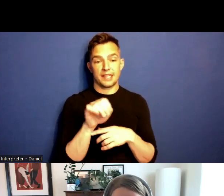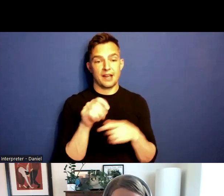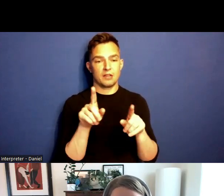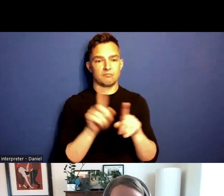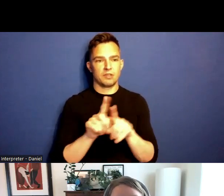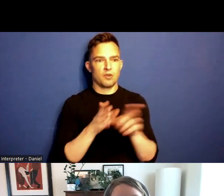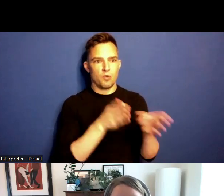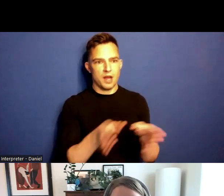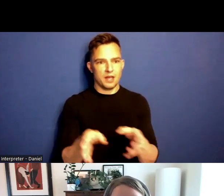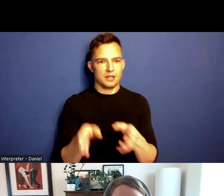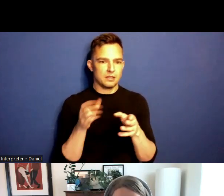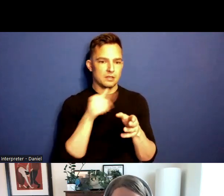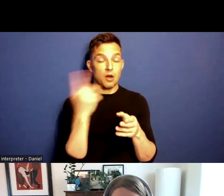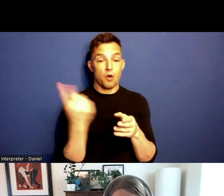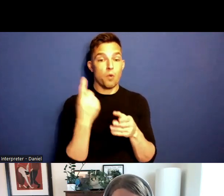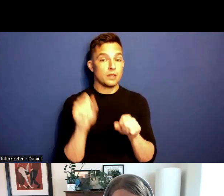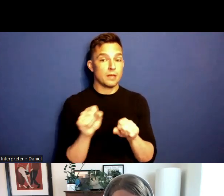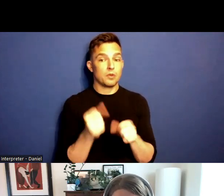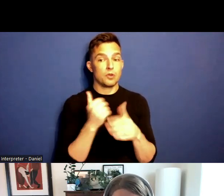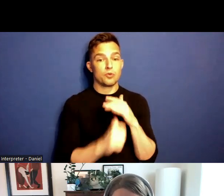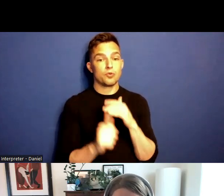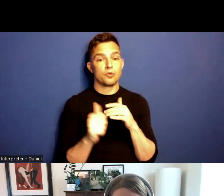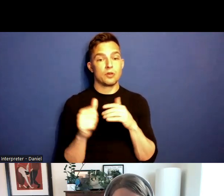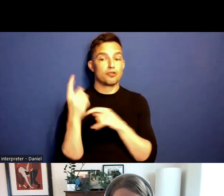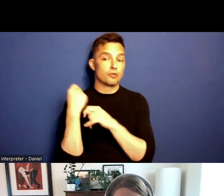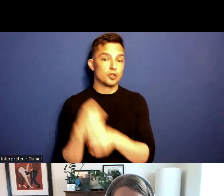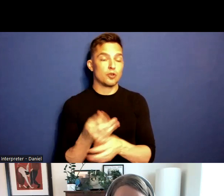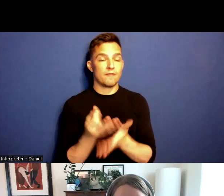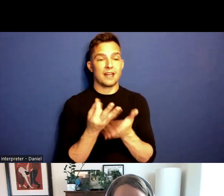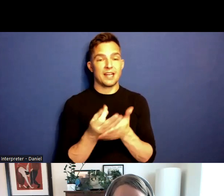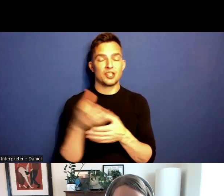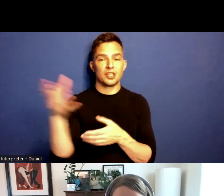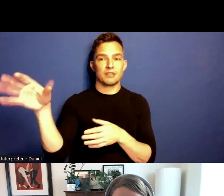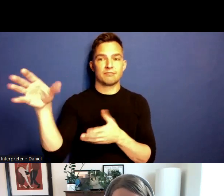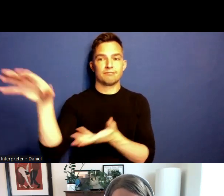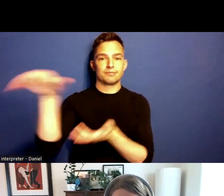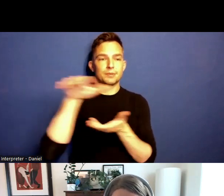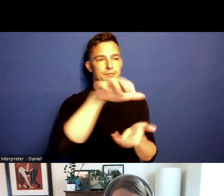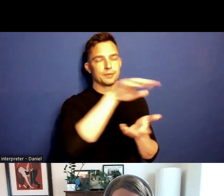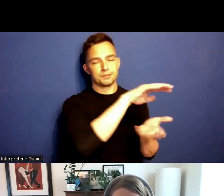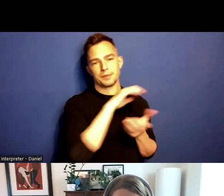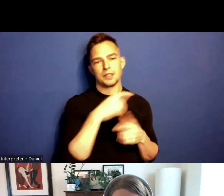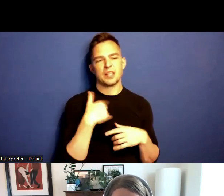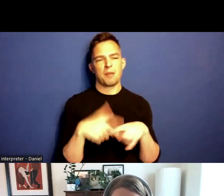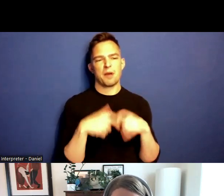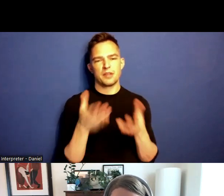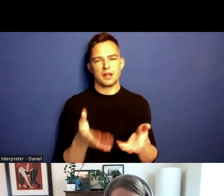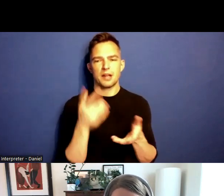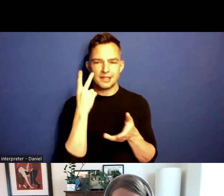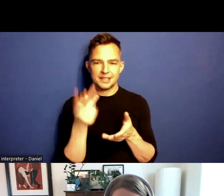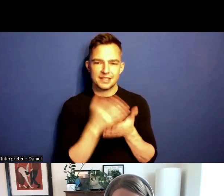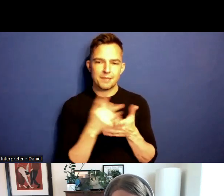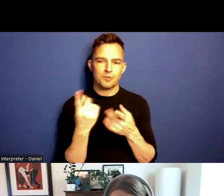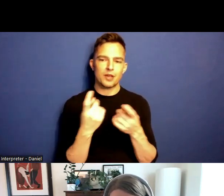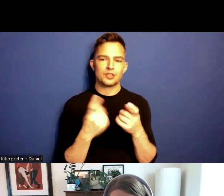not always possible under traditional financing streams. So I'll pause there. I am seeing some questions coming in